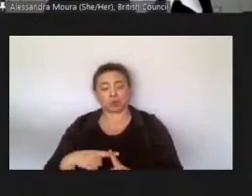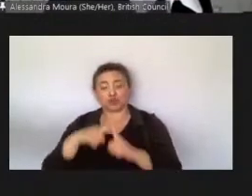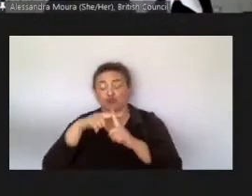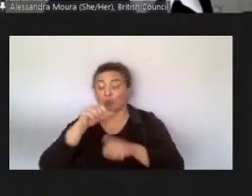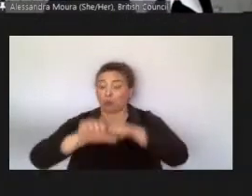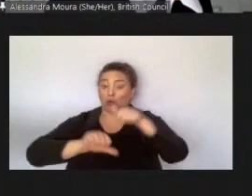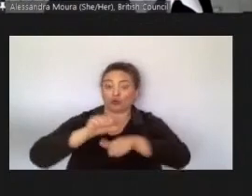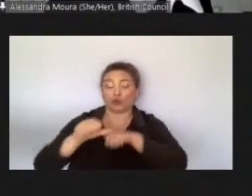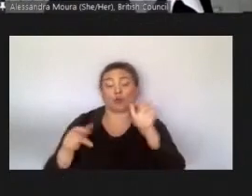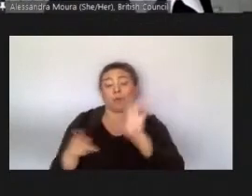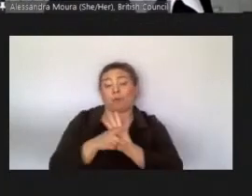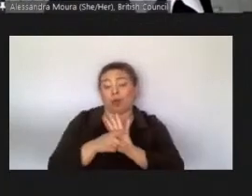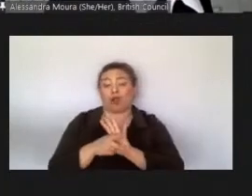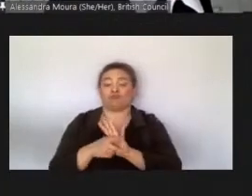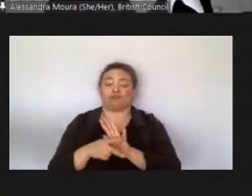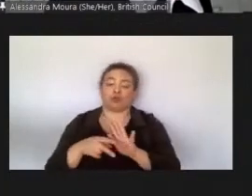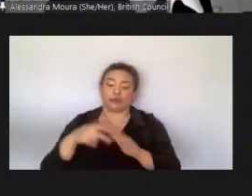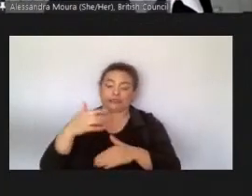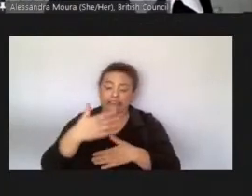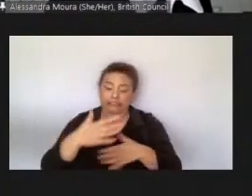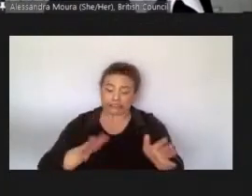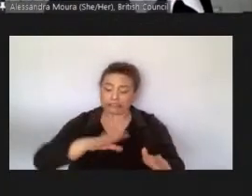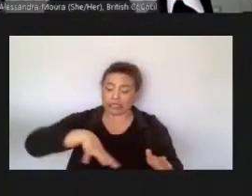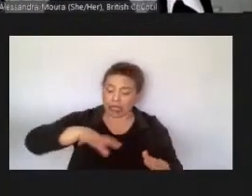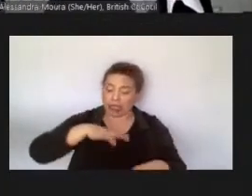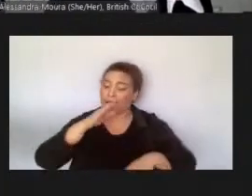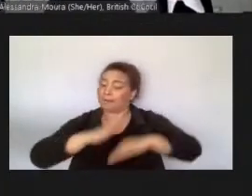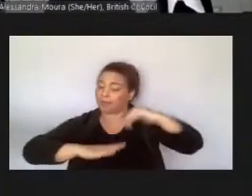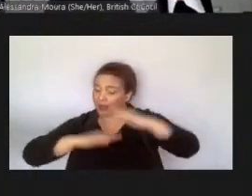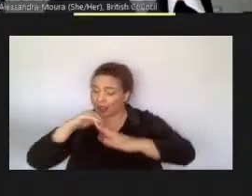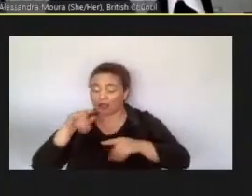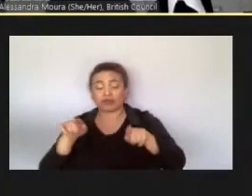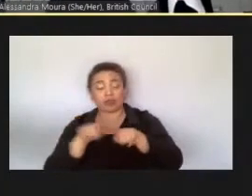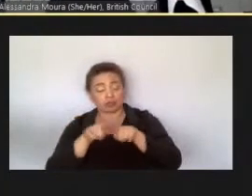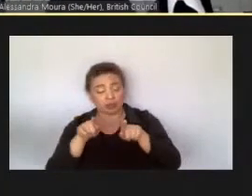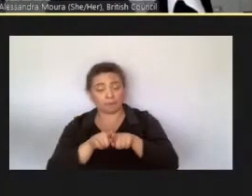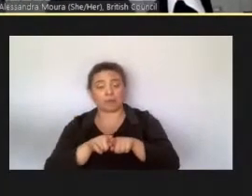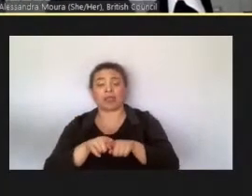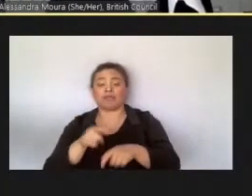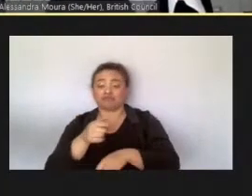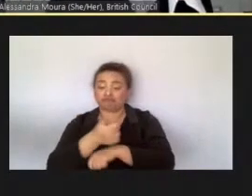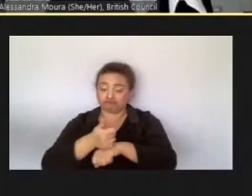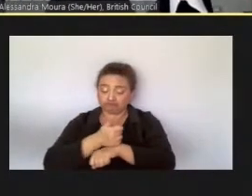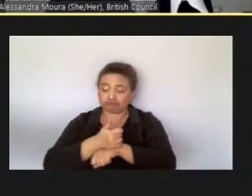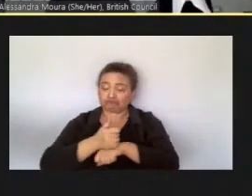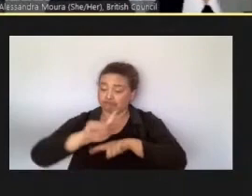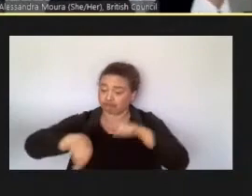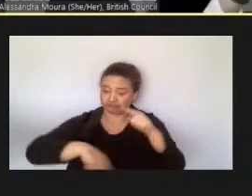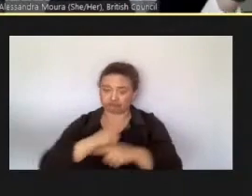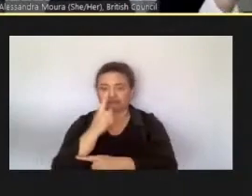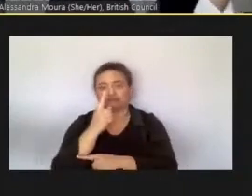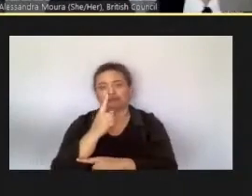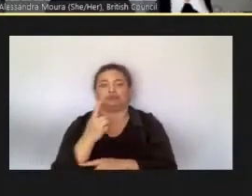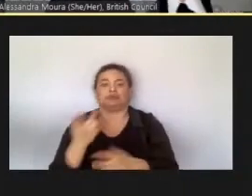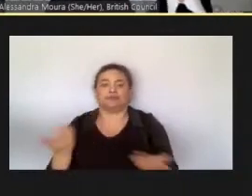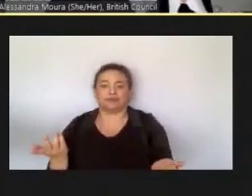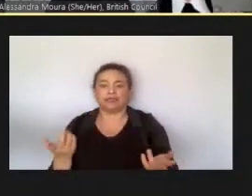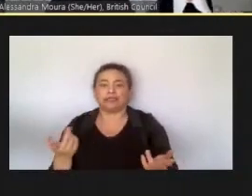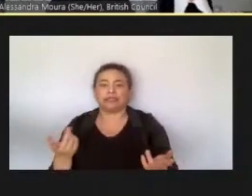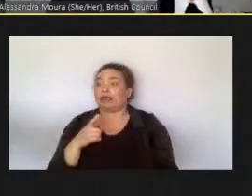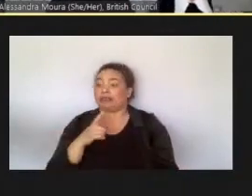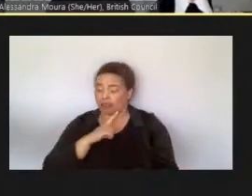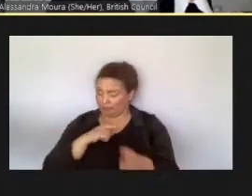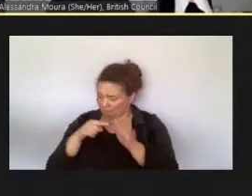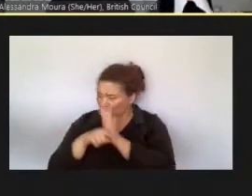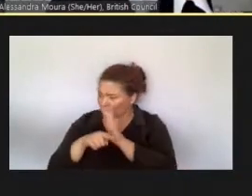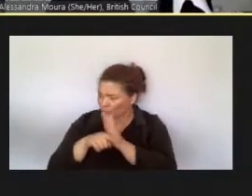more comments or questions in the chat? There's a lot, many, but there's already a comment